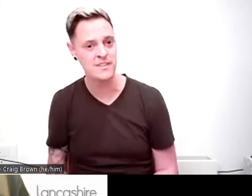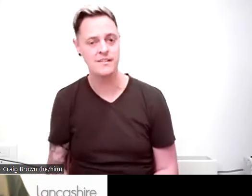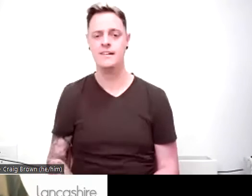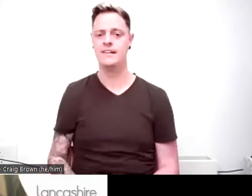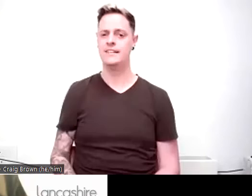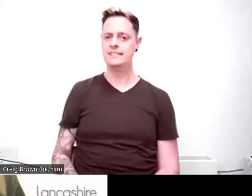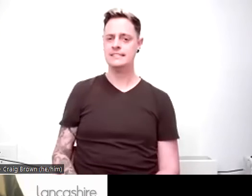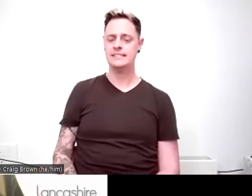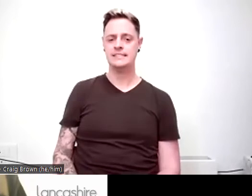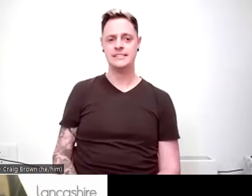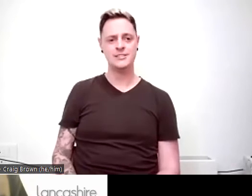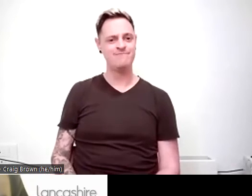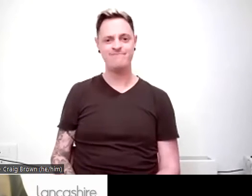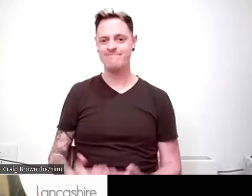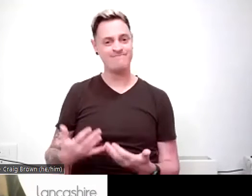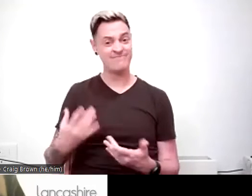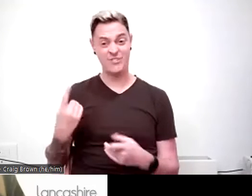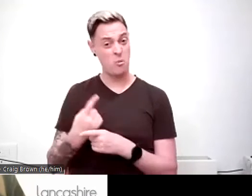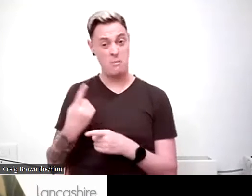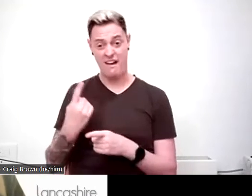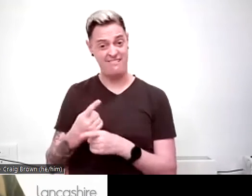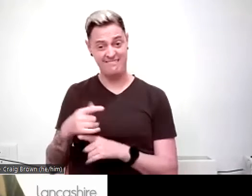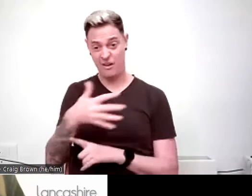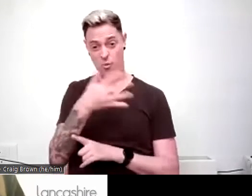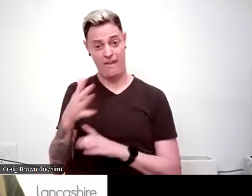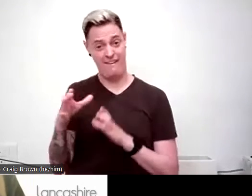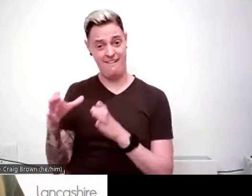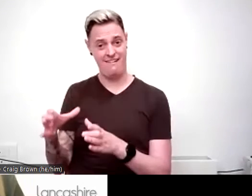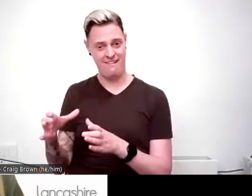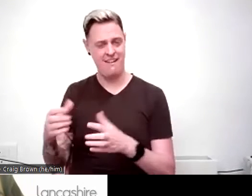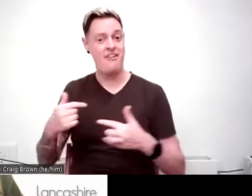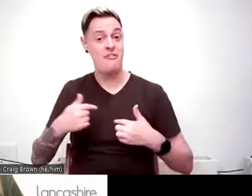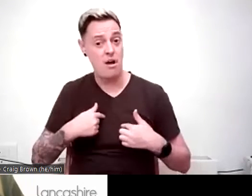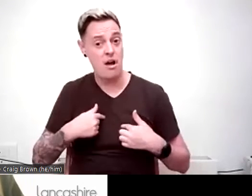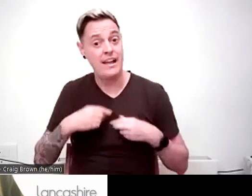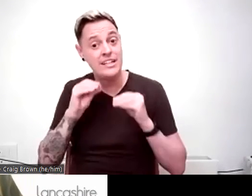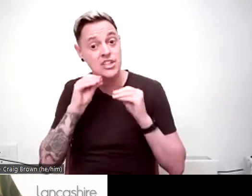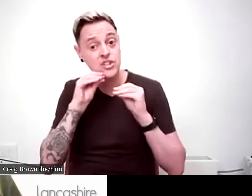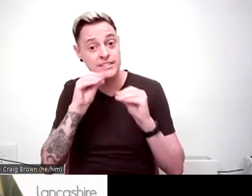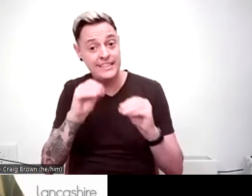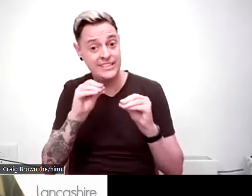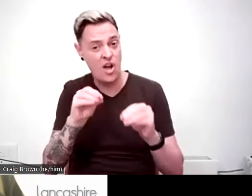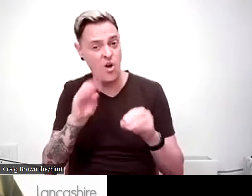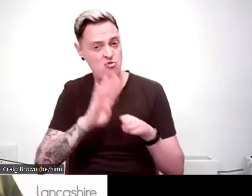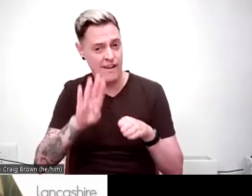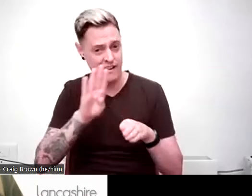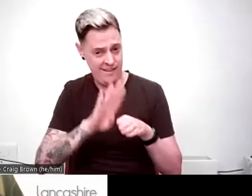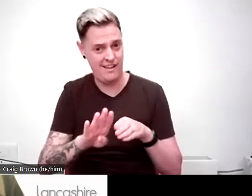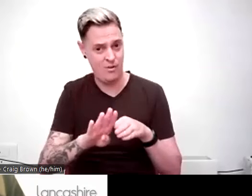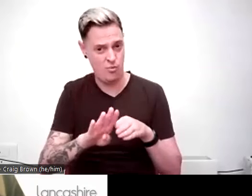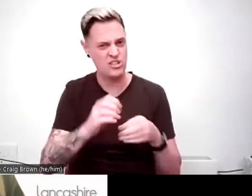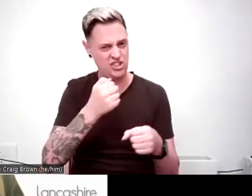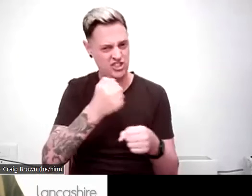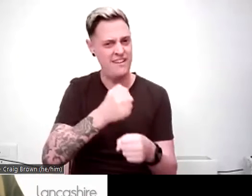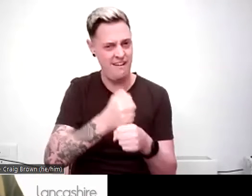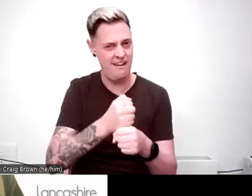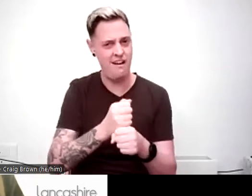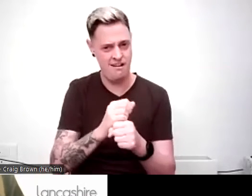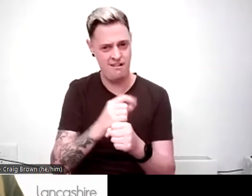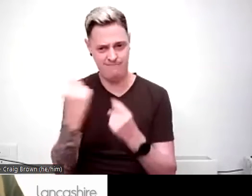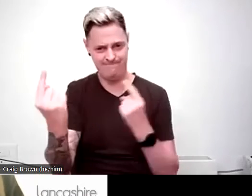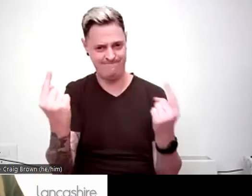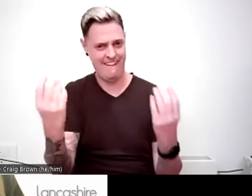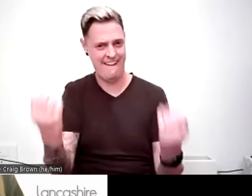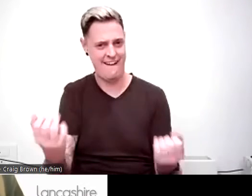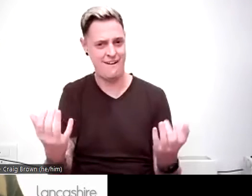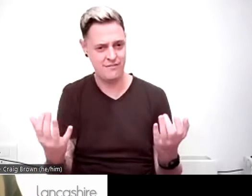really spoken about. My teacher training was quite gendered. There was some things where I kind of picked upon and was